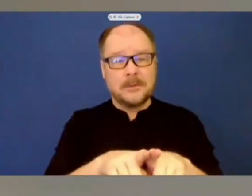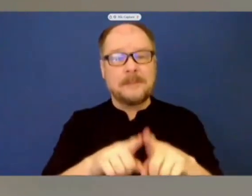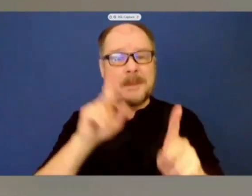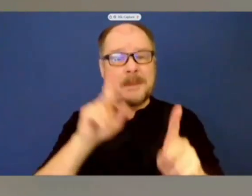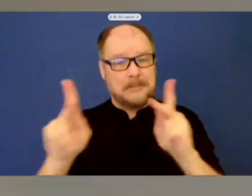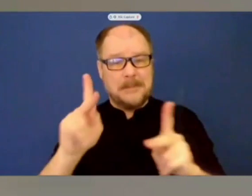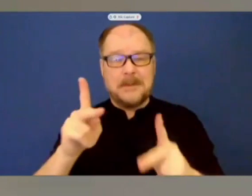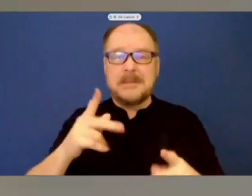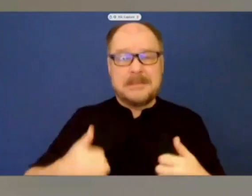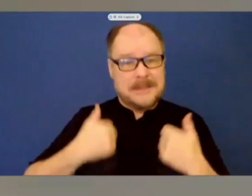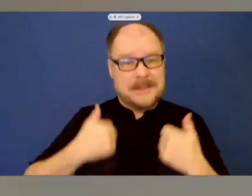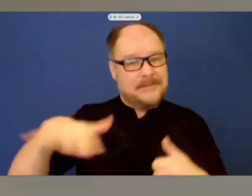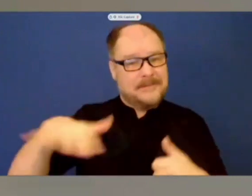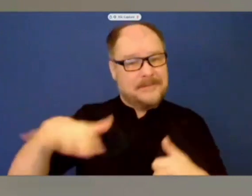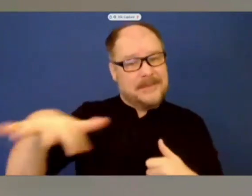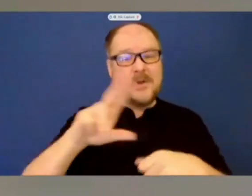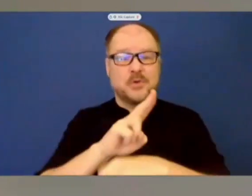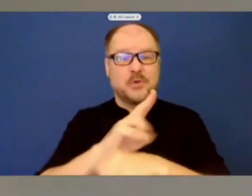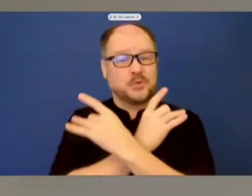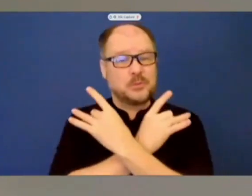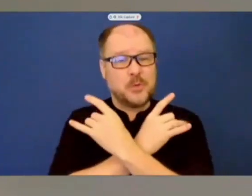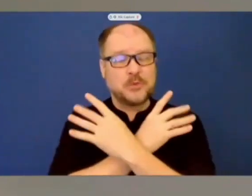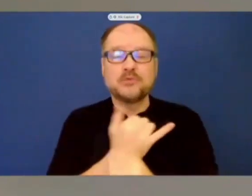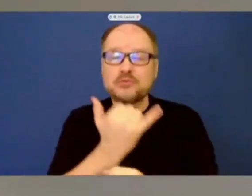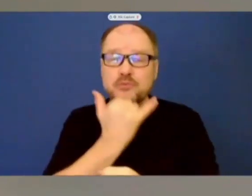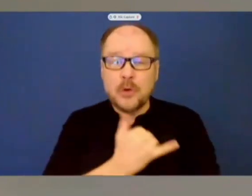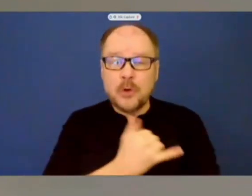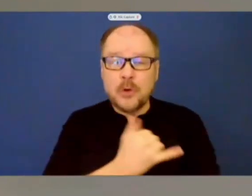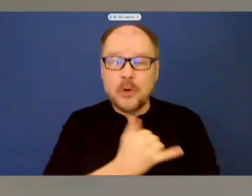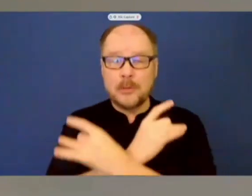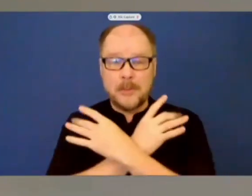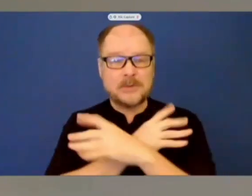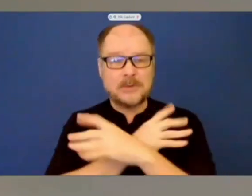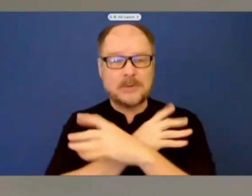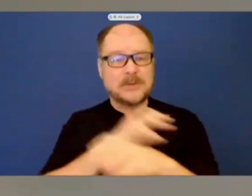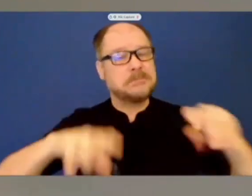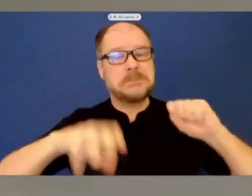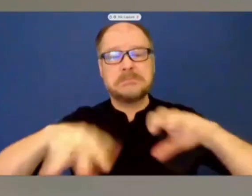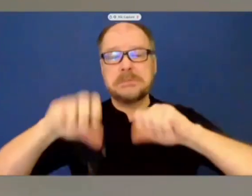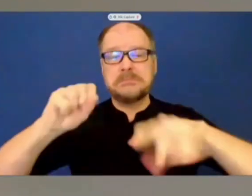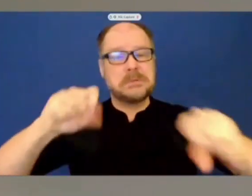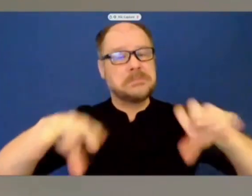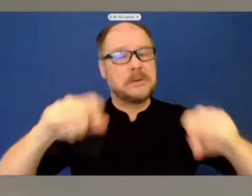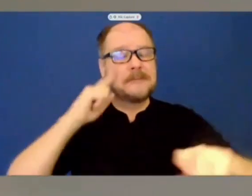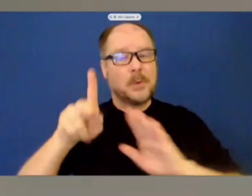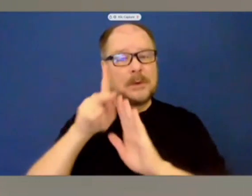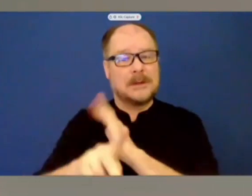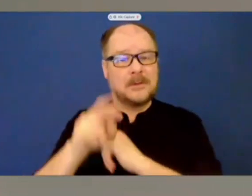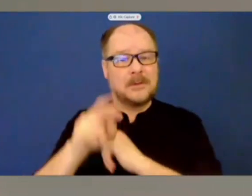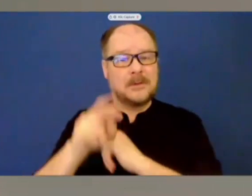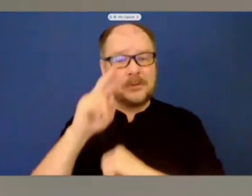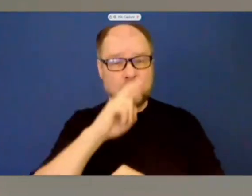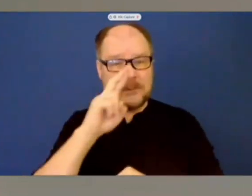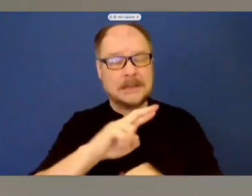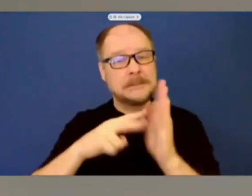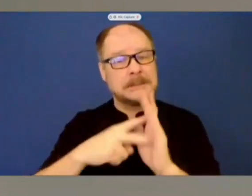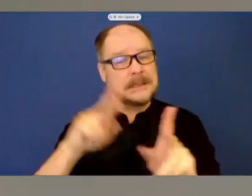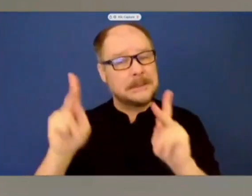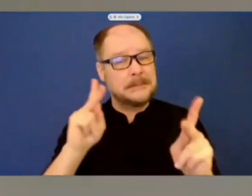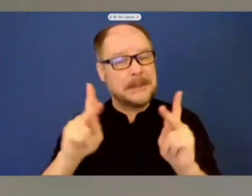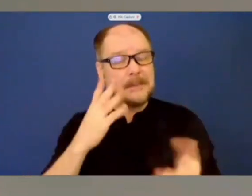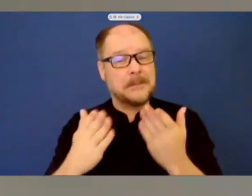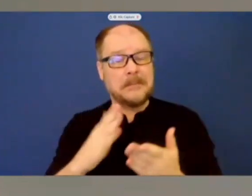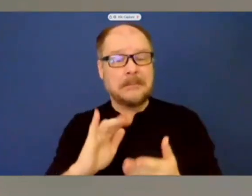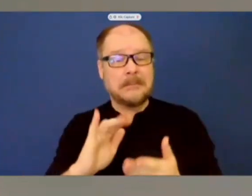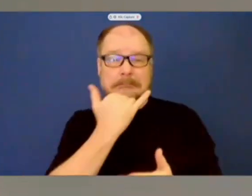there to kill the rats on the property, which means potential exposure of the individuals that are living there. And lastly, there have